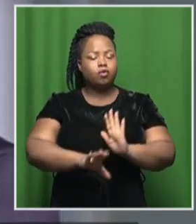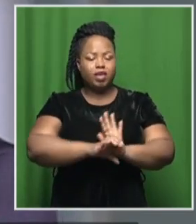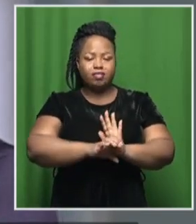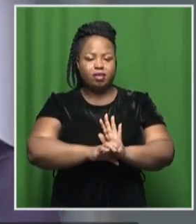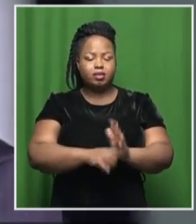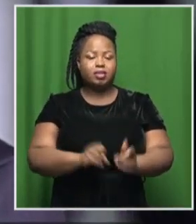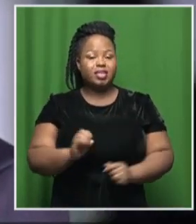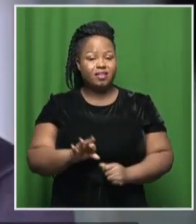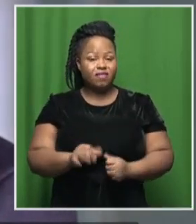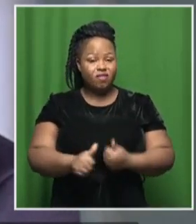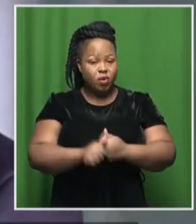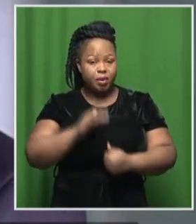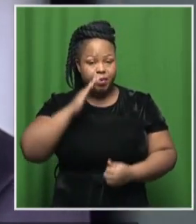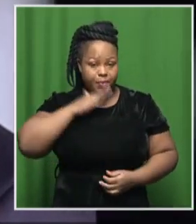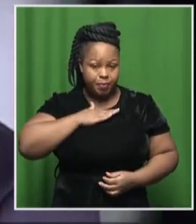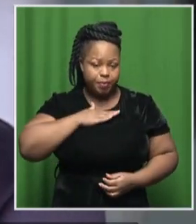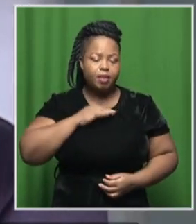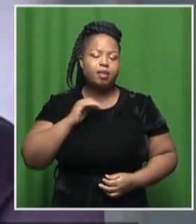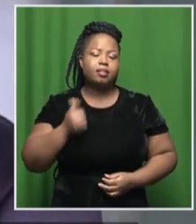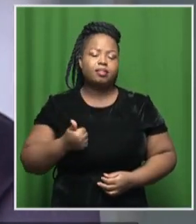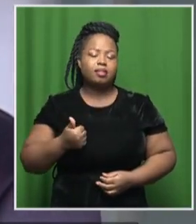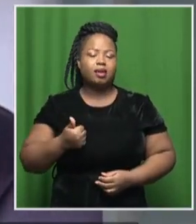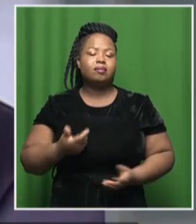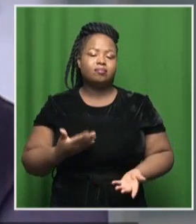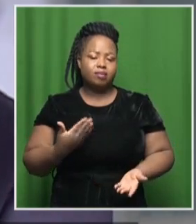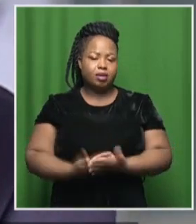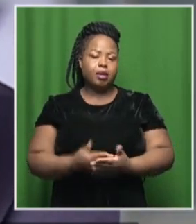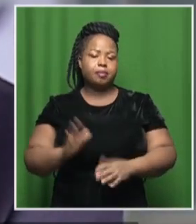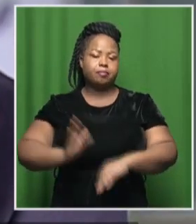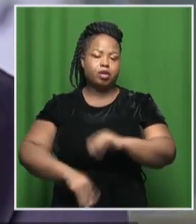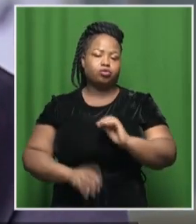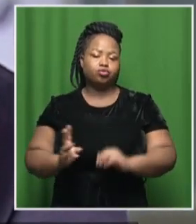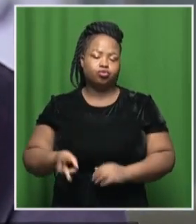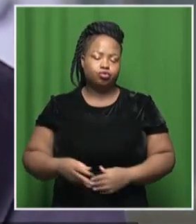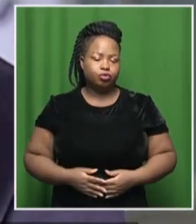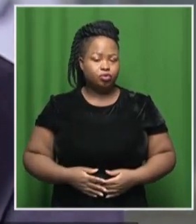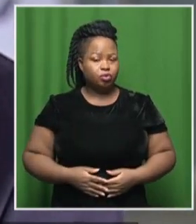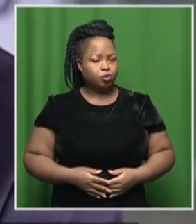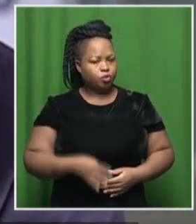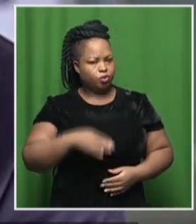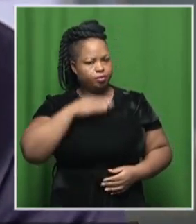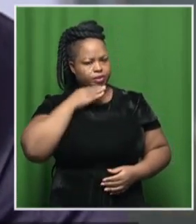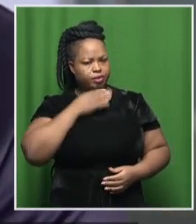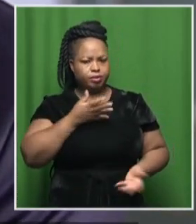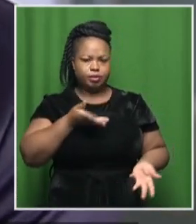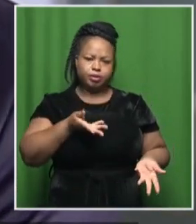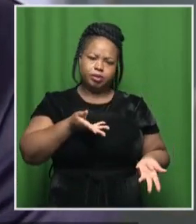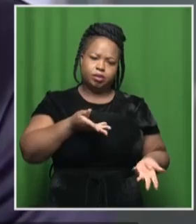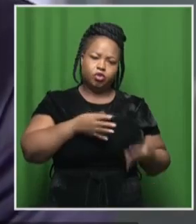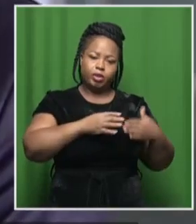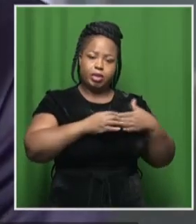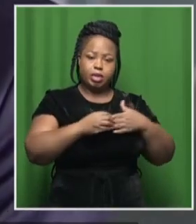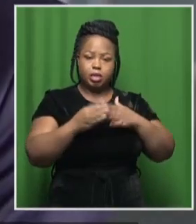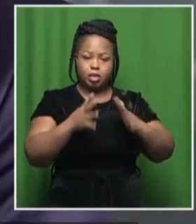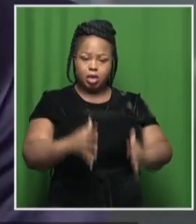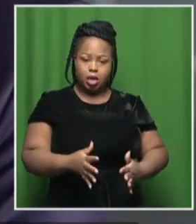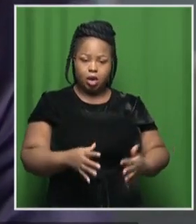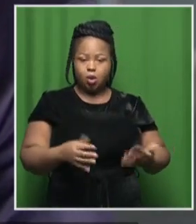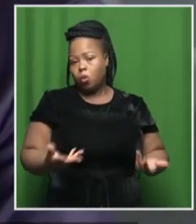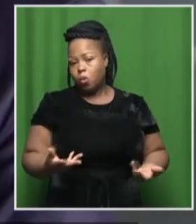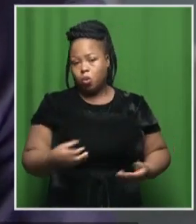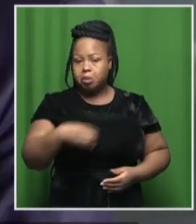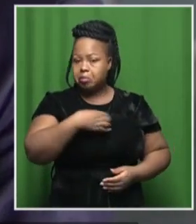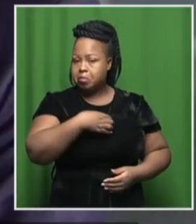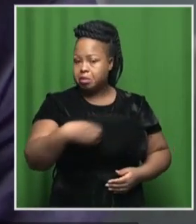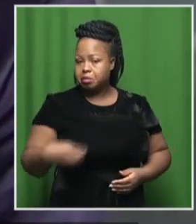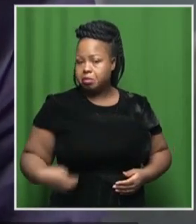Code of Conduct. So let's talk about who's going to be here. Does this Code of Conduct have to be signed by the leader or the president of the party,